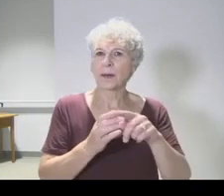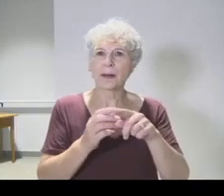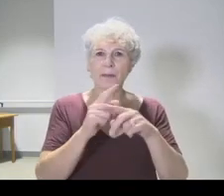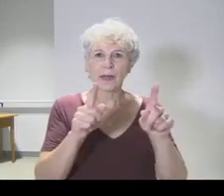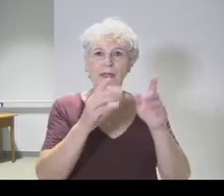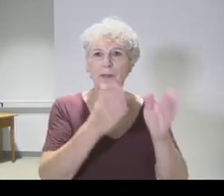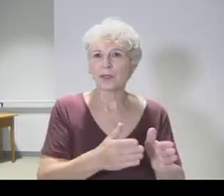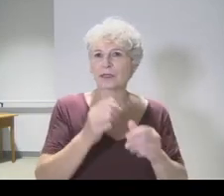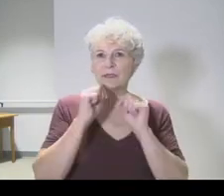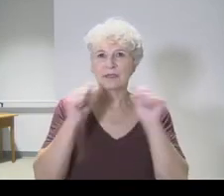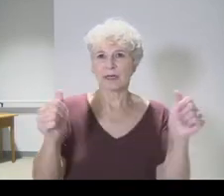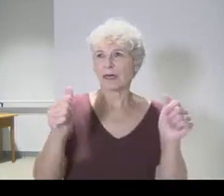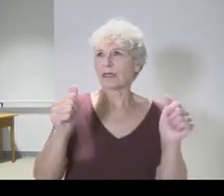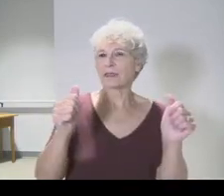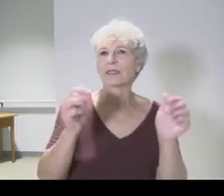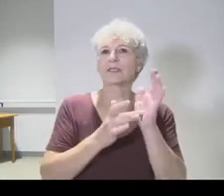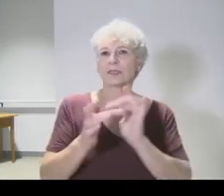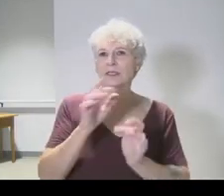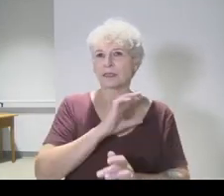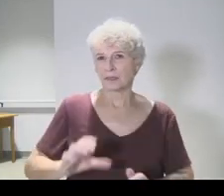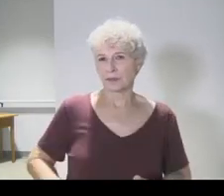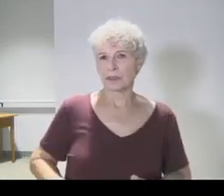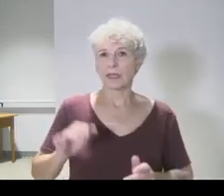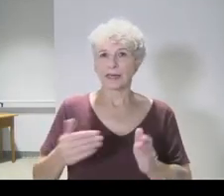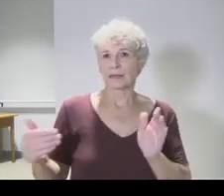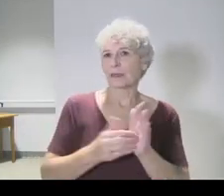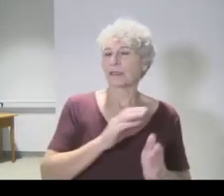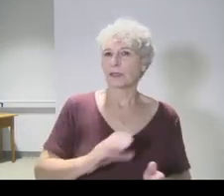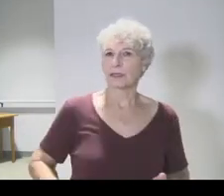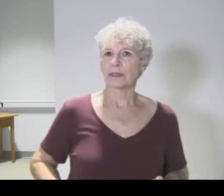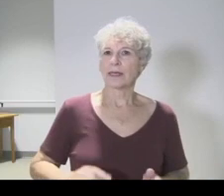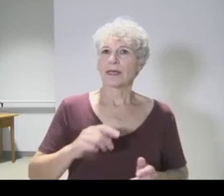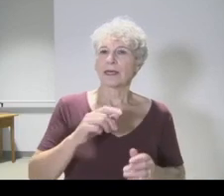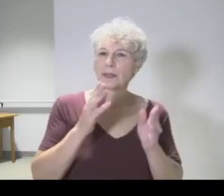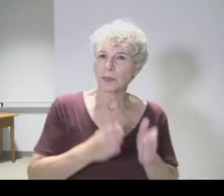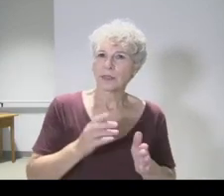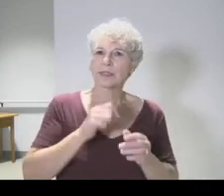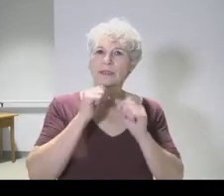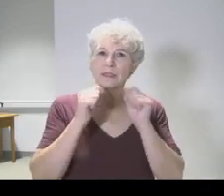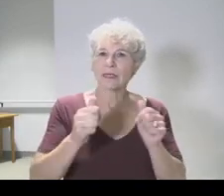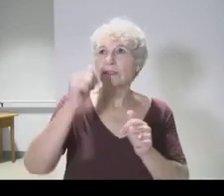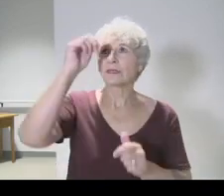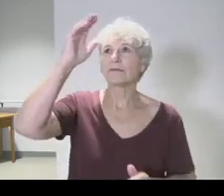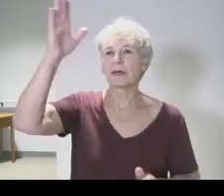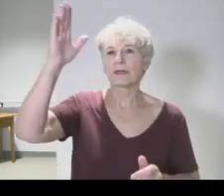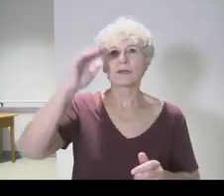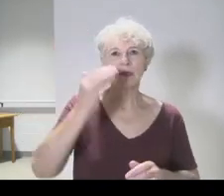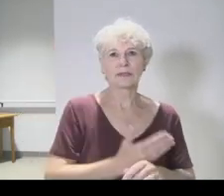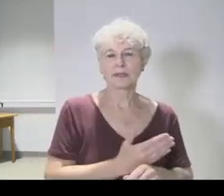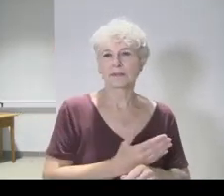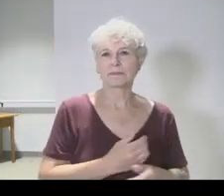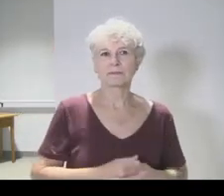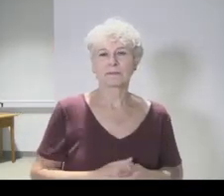is the Christ? This is the Antichrist, he who denies the Father and the Son. No one who denies the